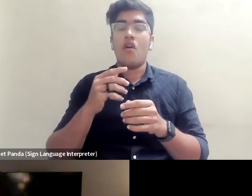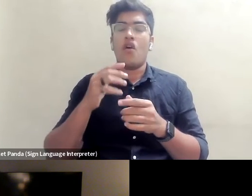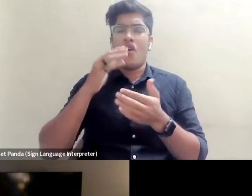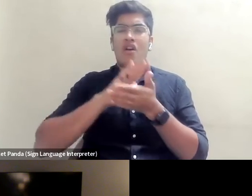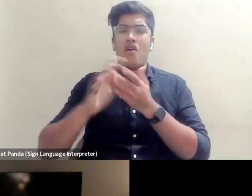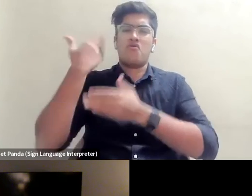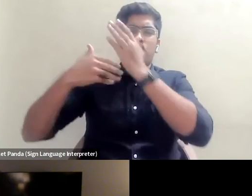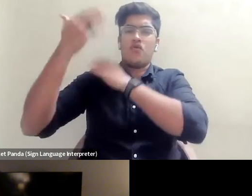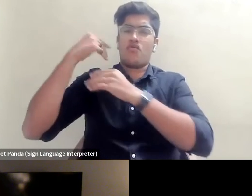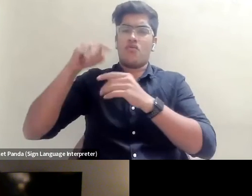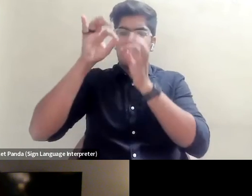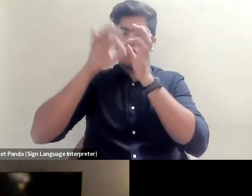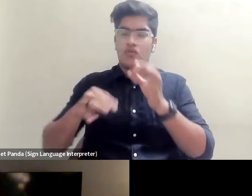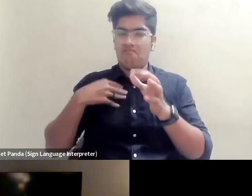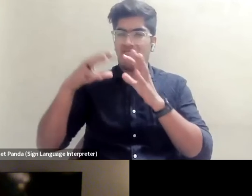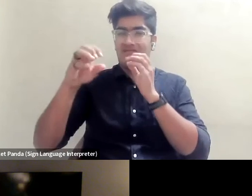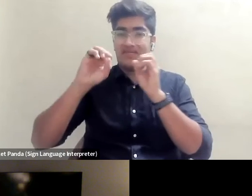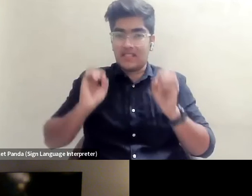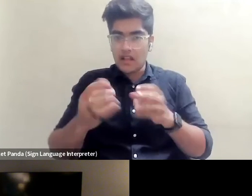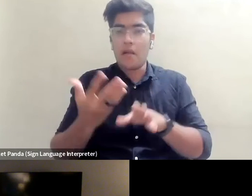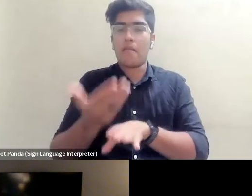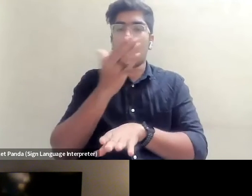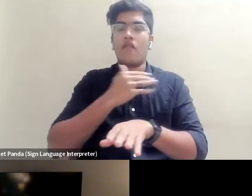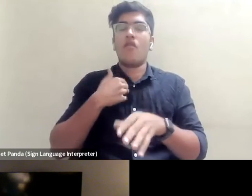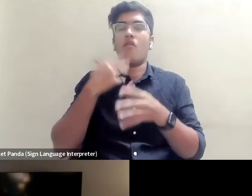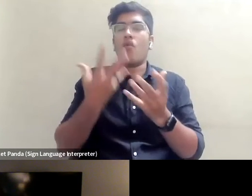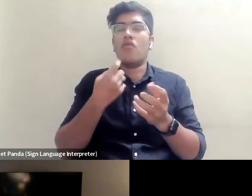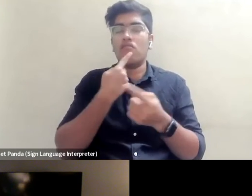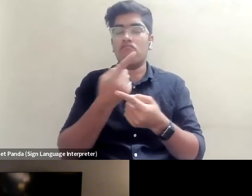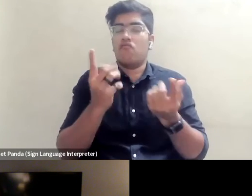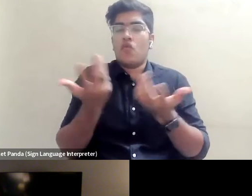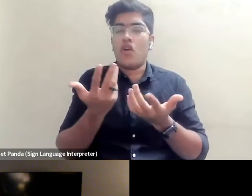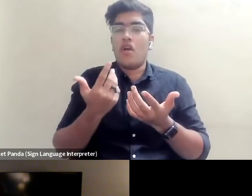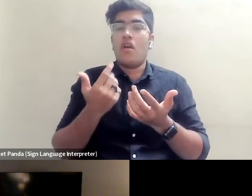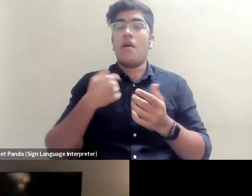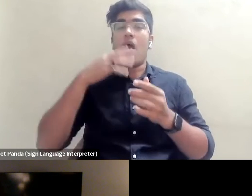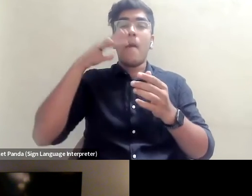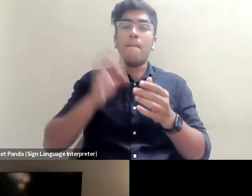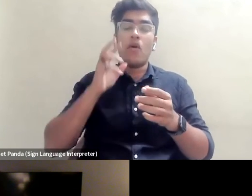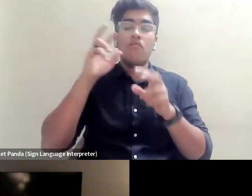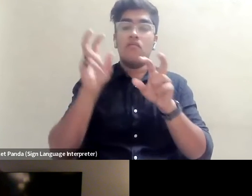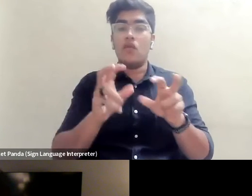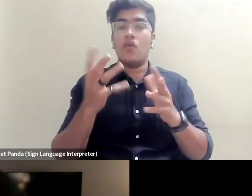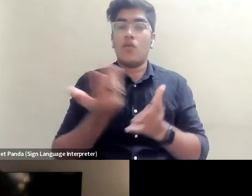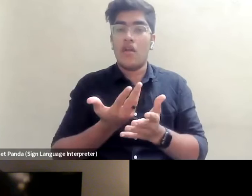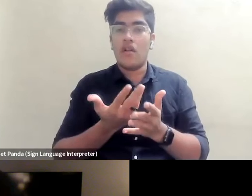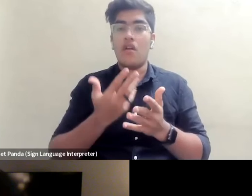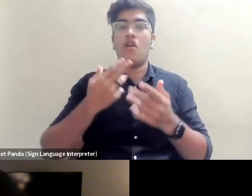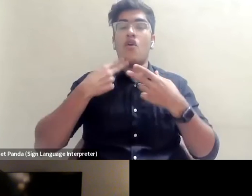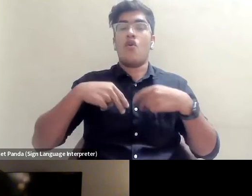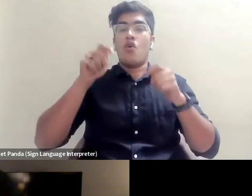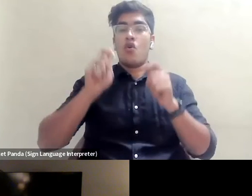the main thing that I was trying to look at is what is happening between judicial